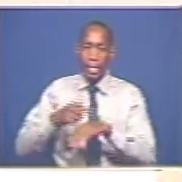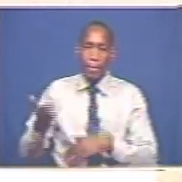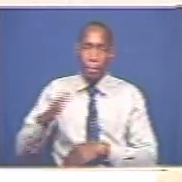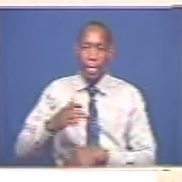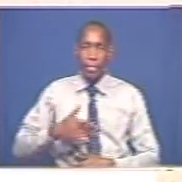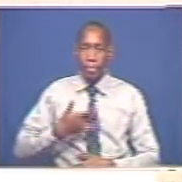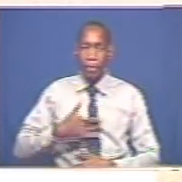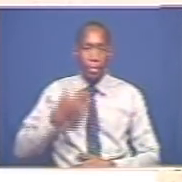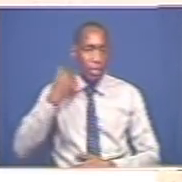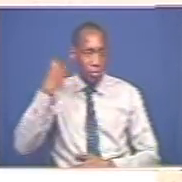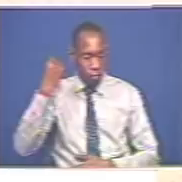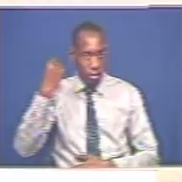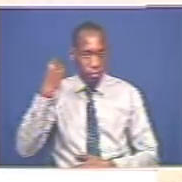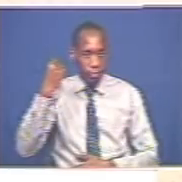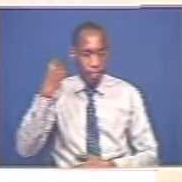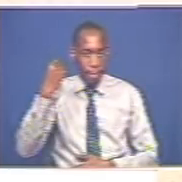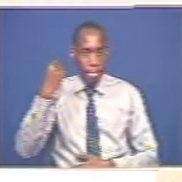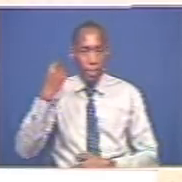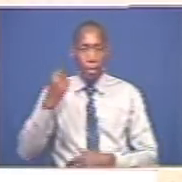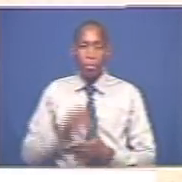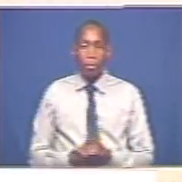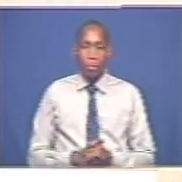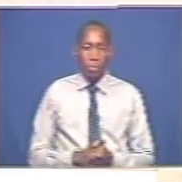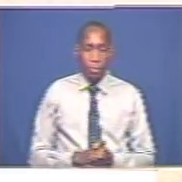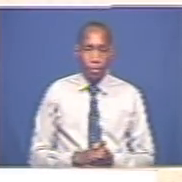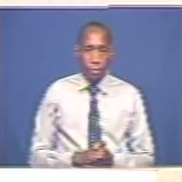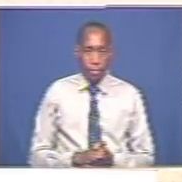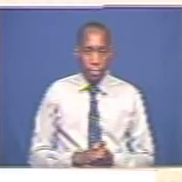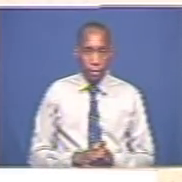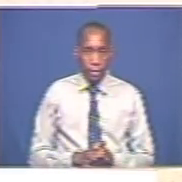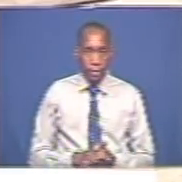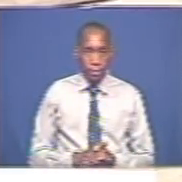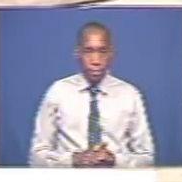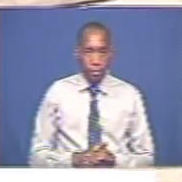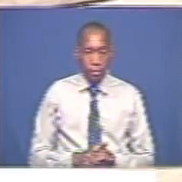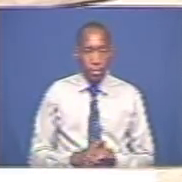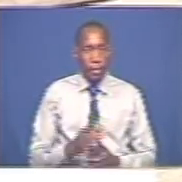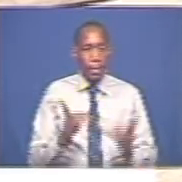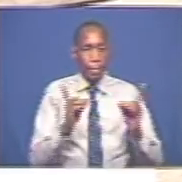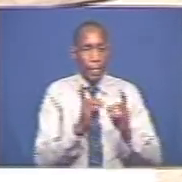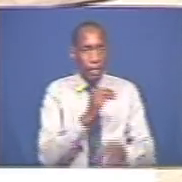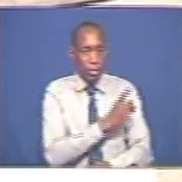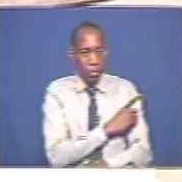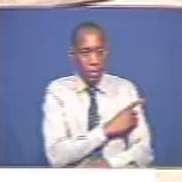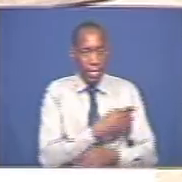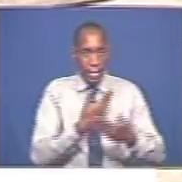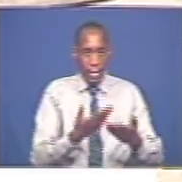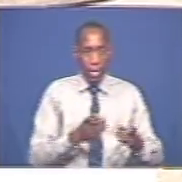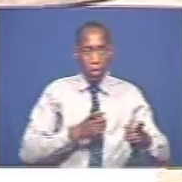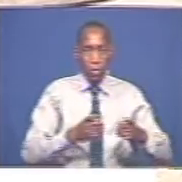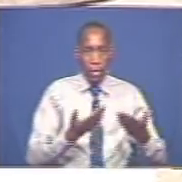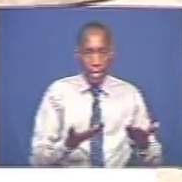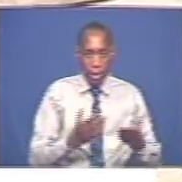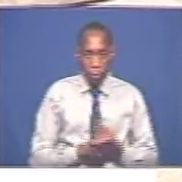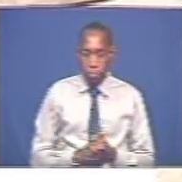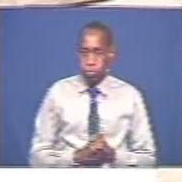Yeah, because it does. It comes back. So you went back to the psychiatrist? Yes. How have you been handling it?